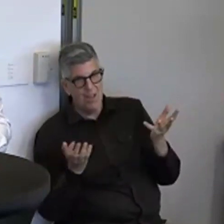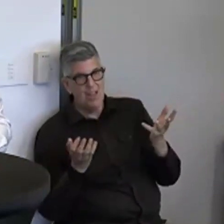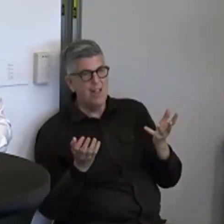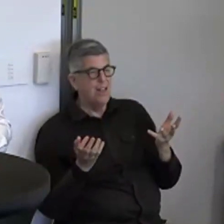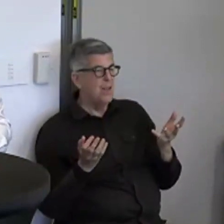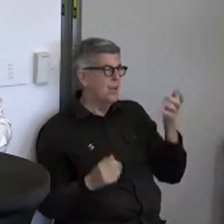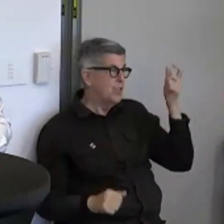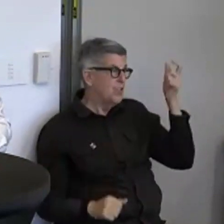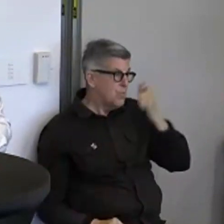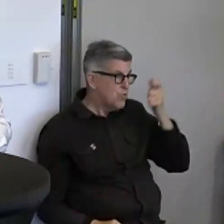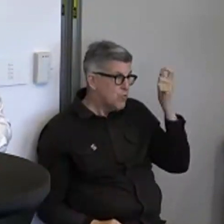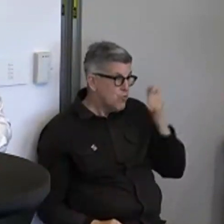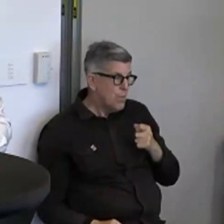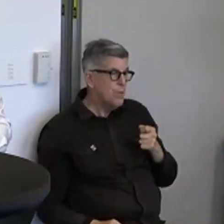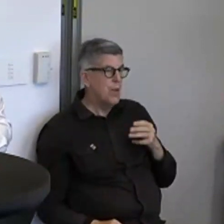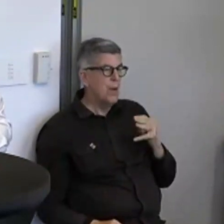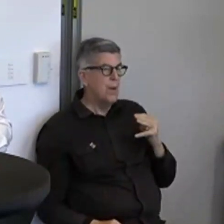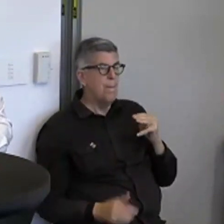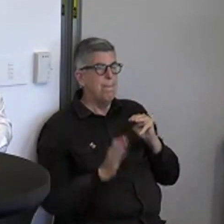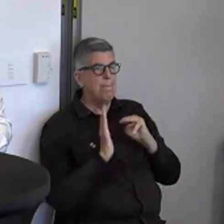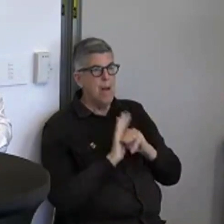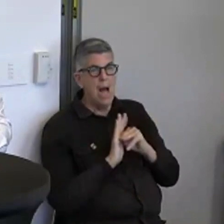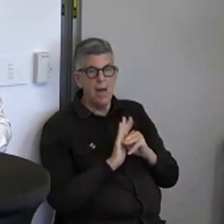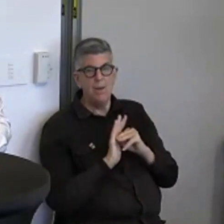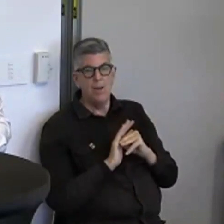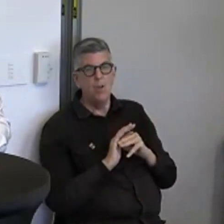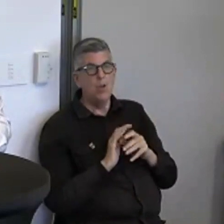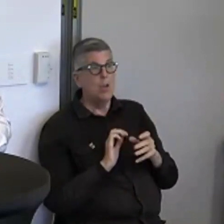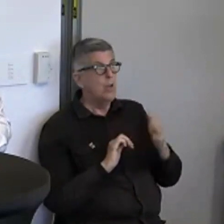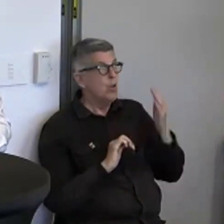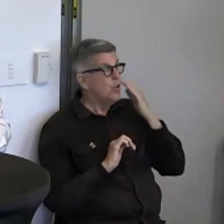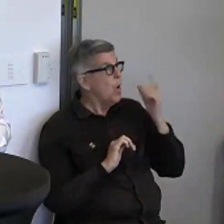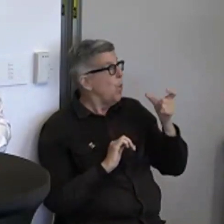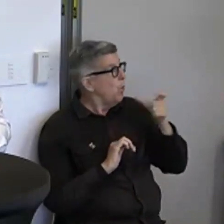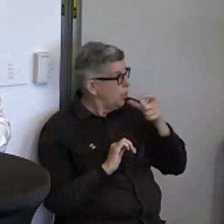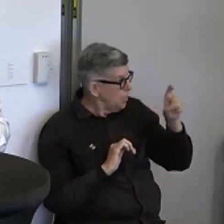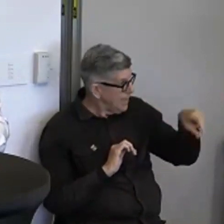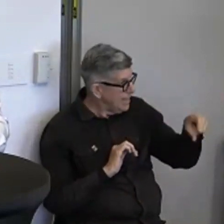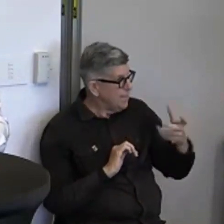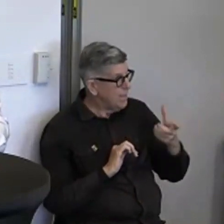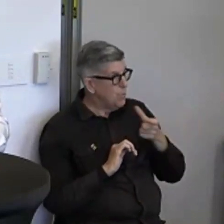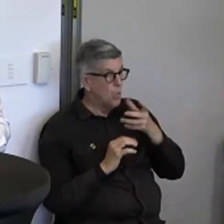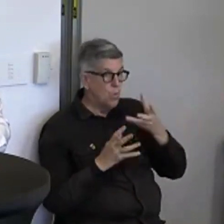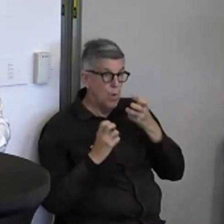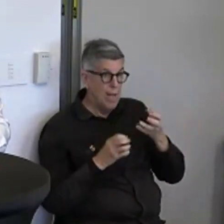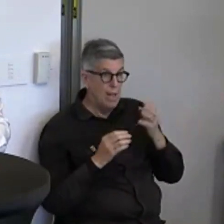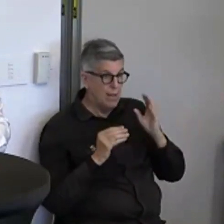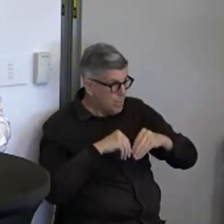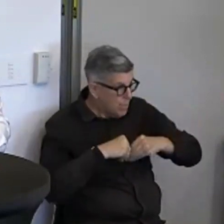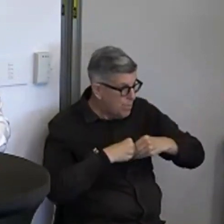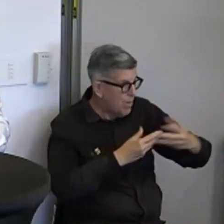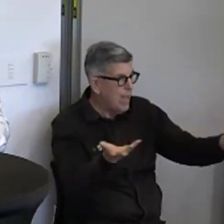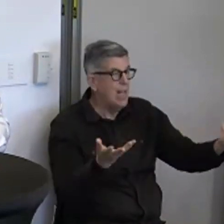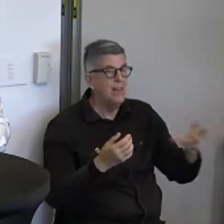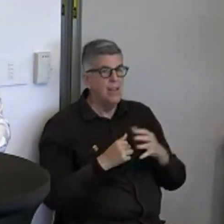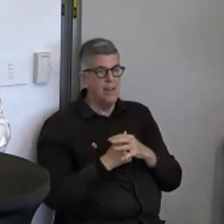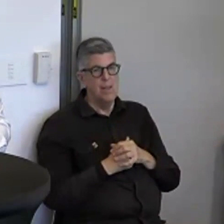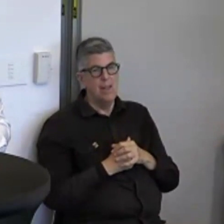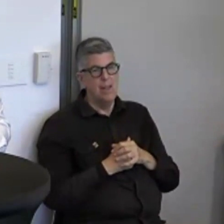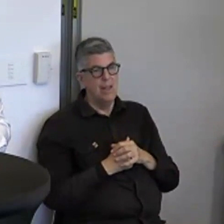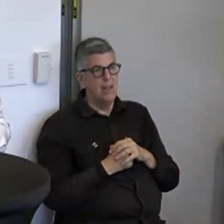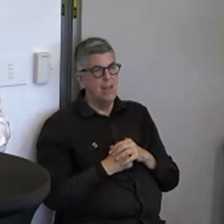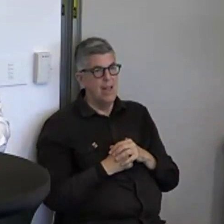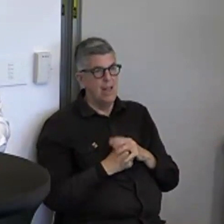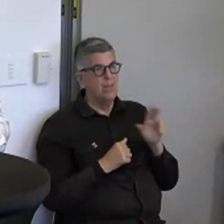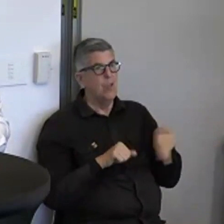subscription, maybe a subscription model where we can know who needs them, who wants them, and get them into their hands quickly. And of course, the Monarch is